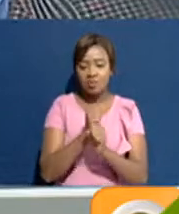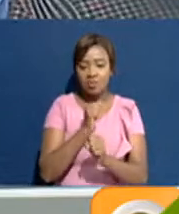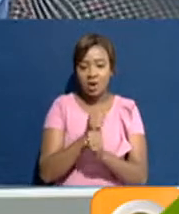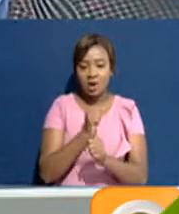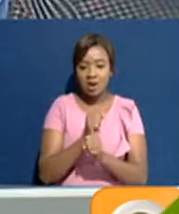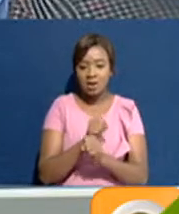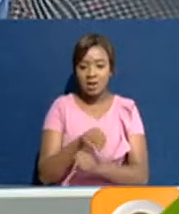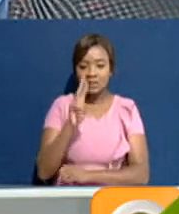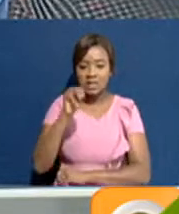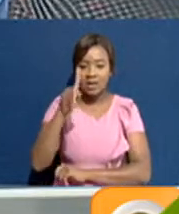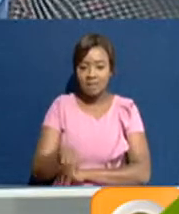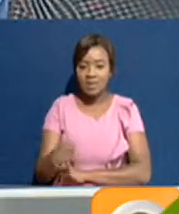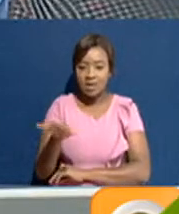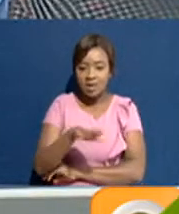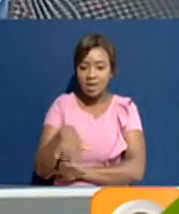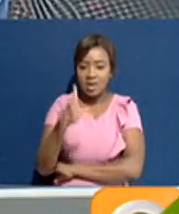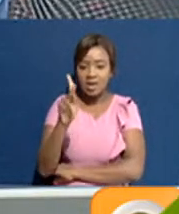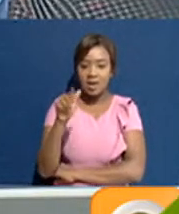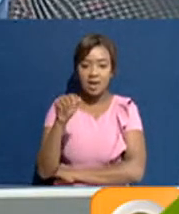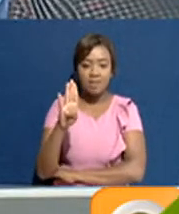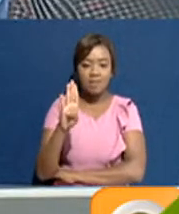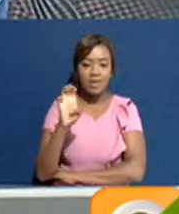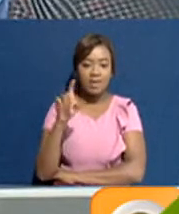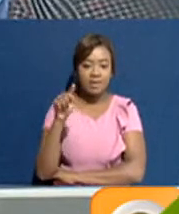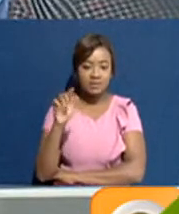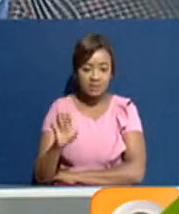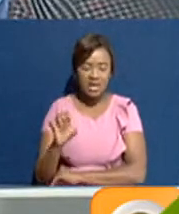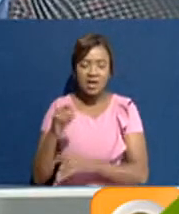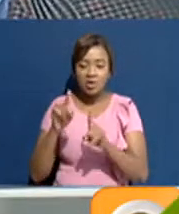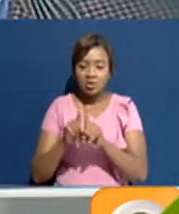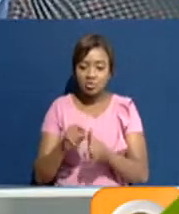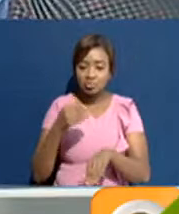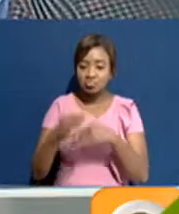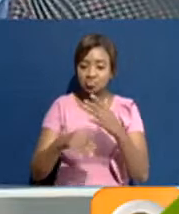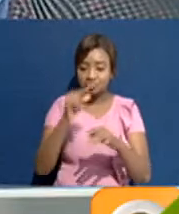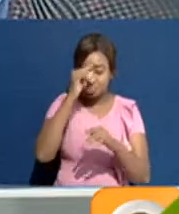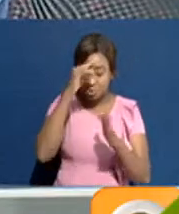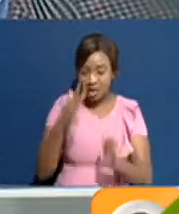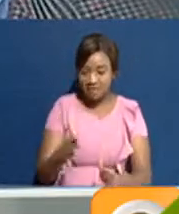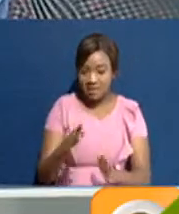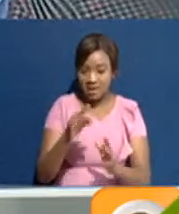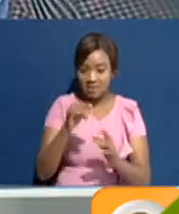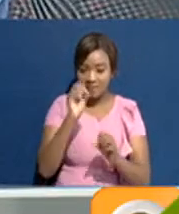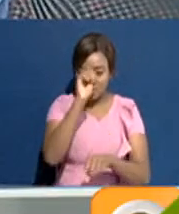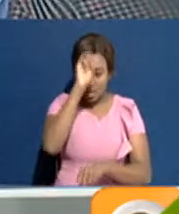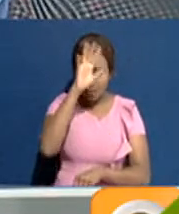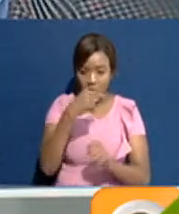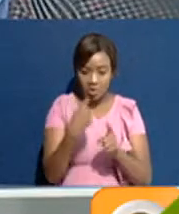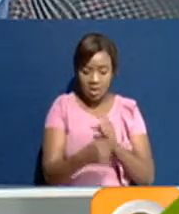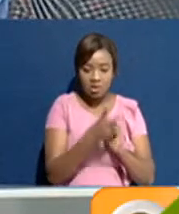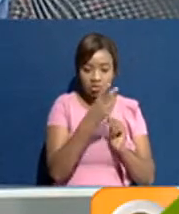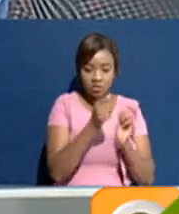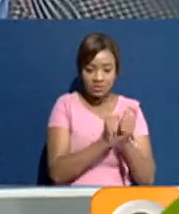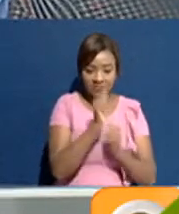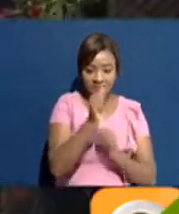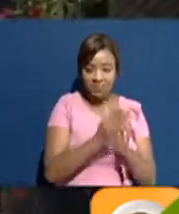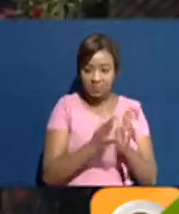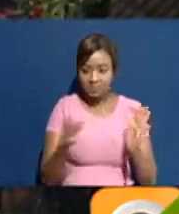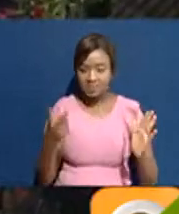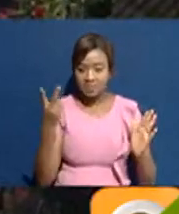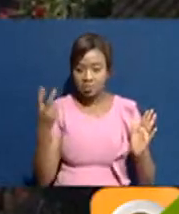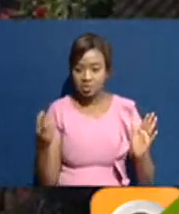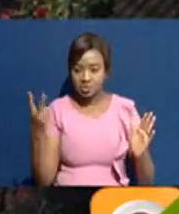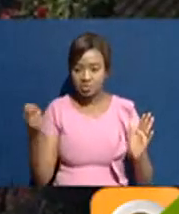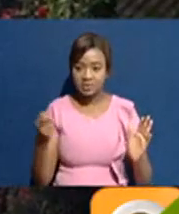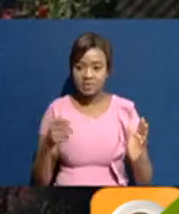Kabete Member of Parliament and the Kiambu Governor between 2015 and 2020. Now, the list of